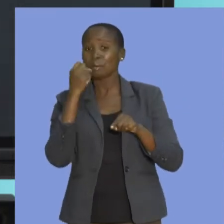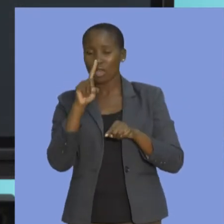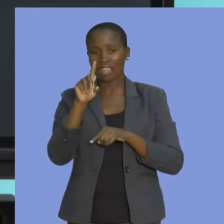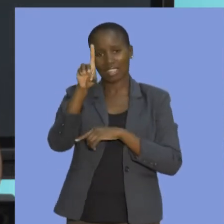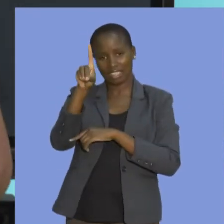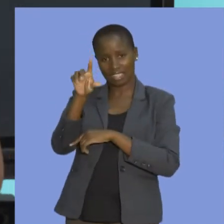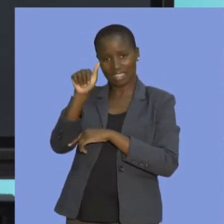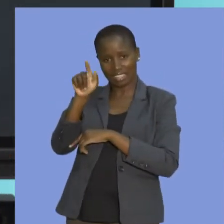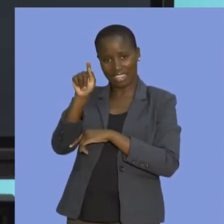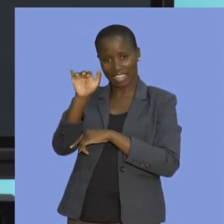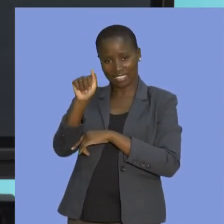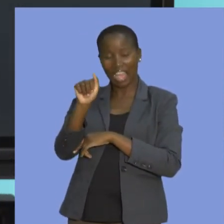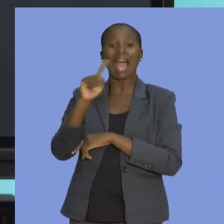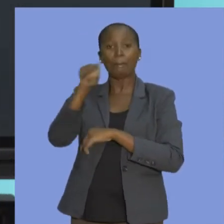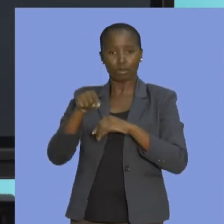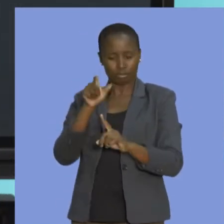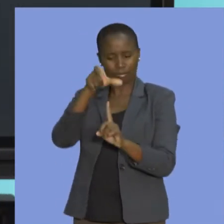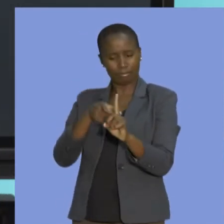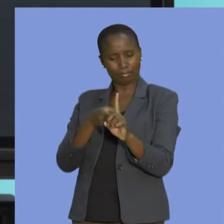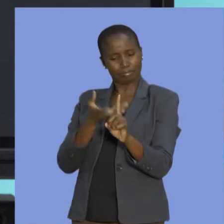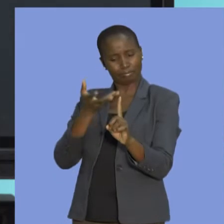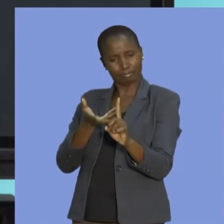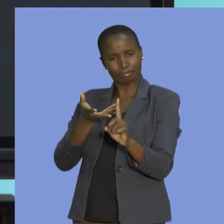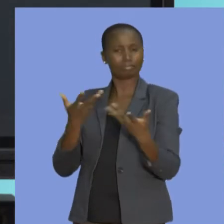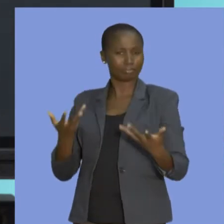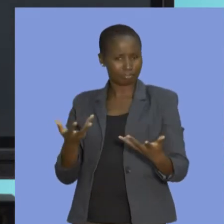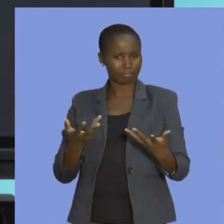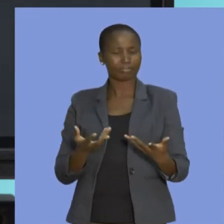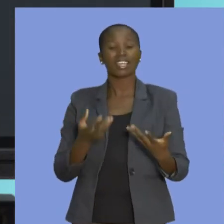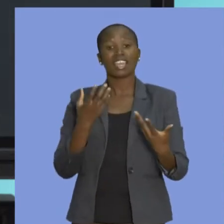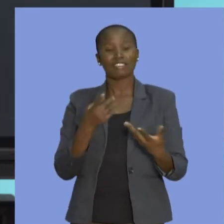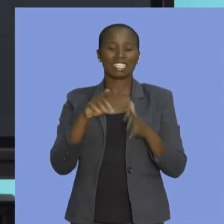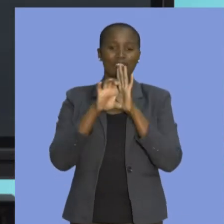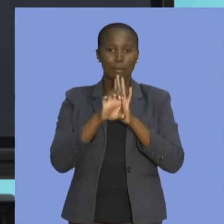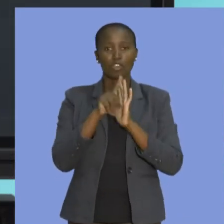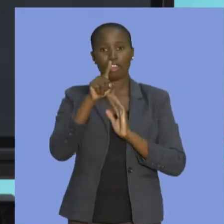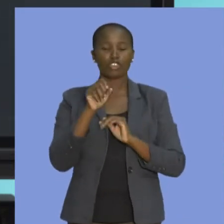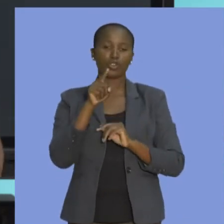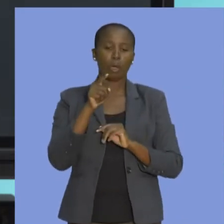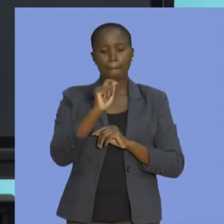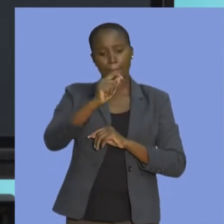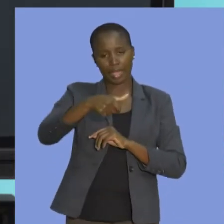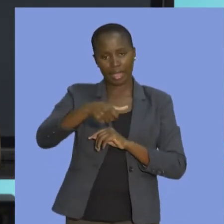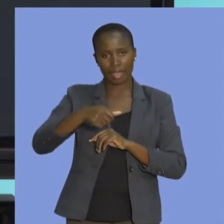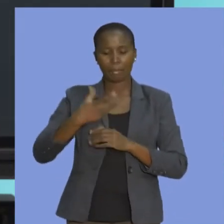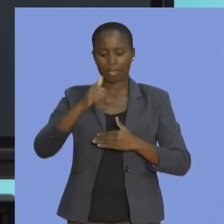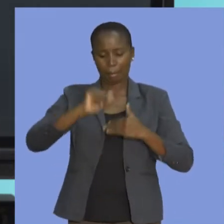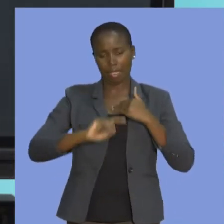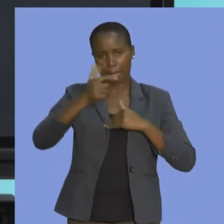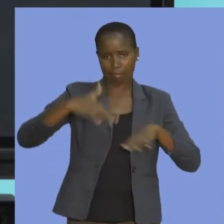you. When you default on a payment, I mean you miss a payment, they keep